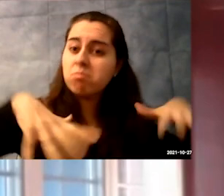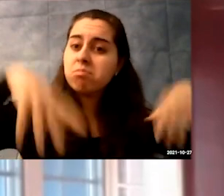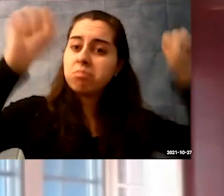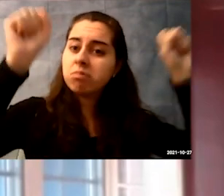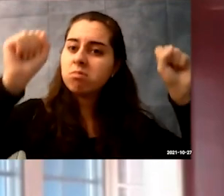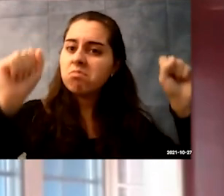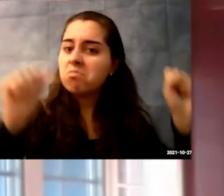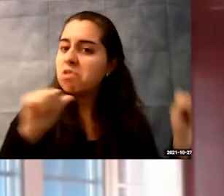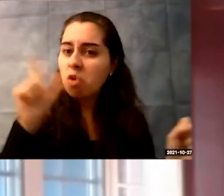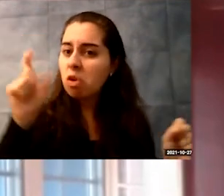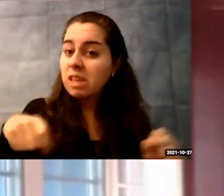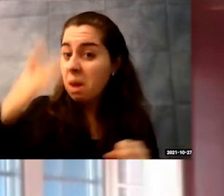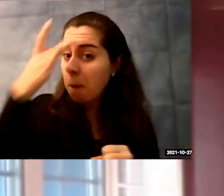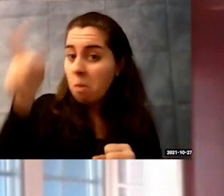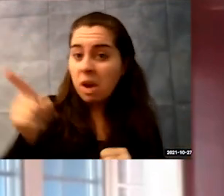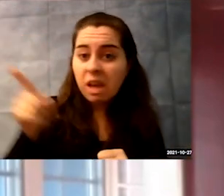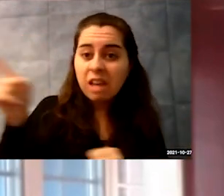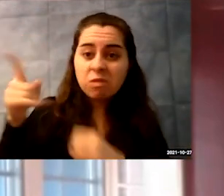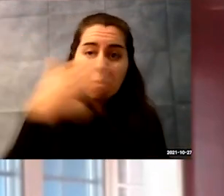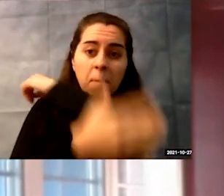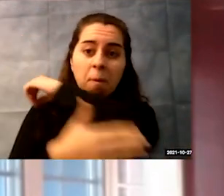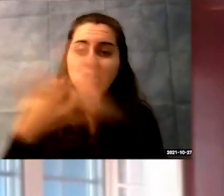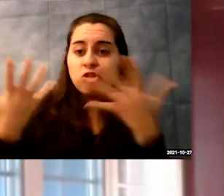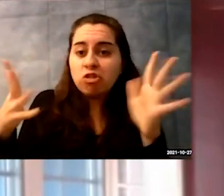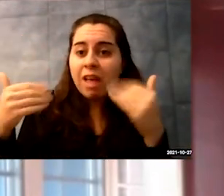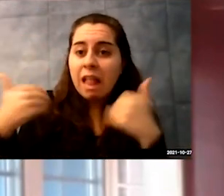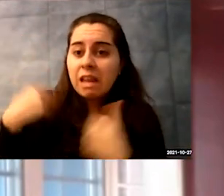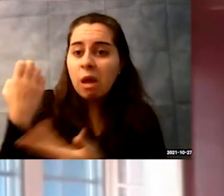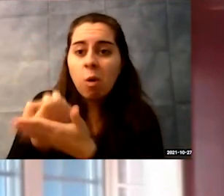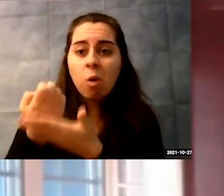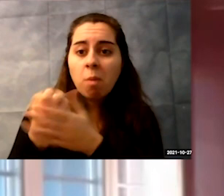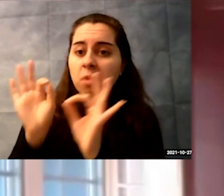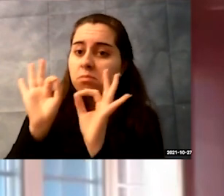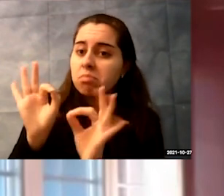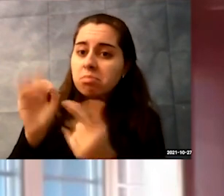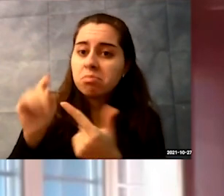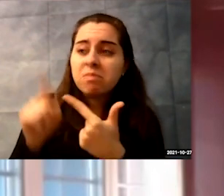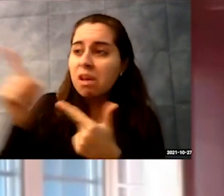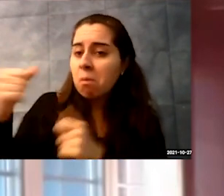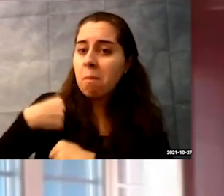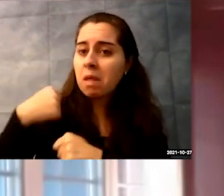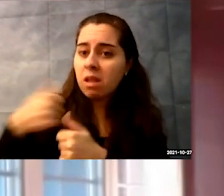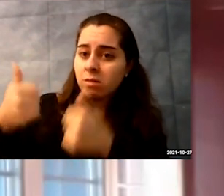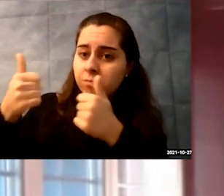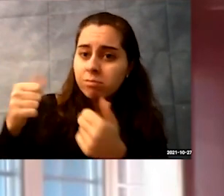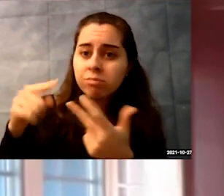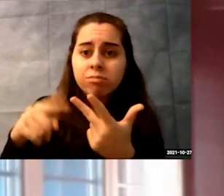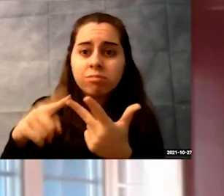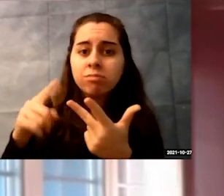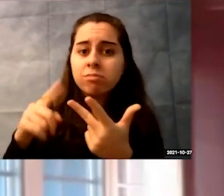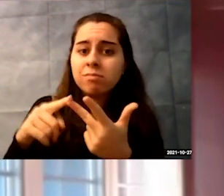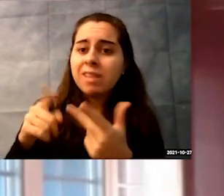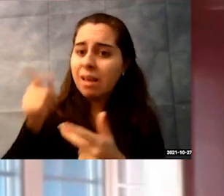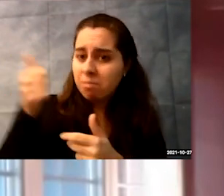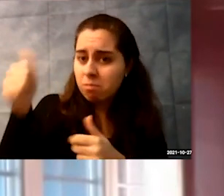of economic and financial means and means of surveillance, means of cutting off credit